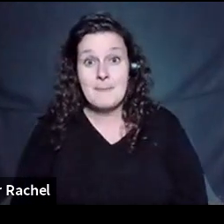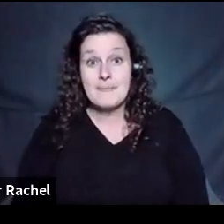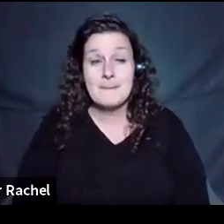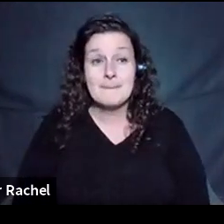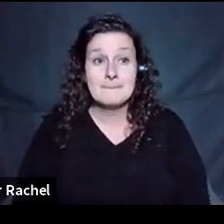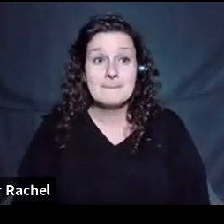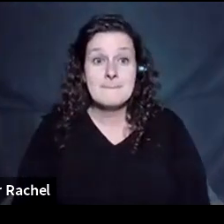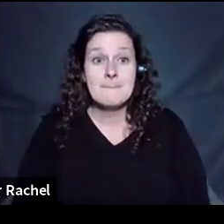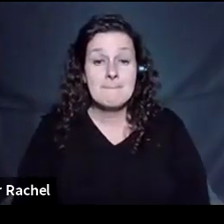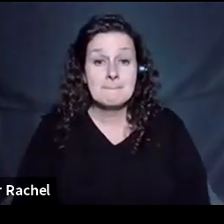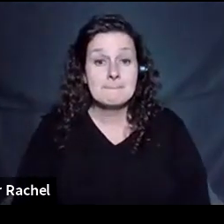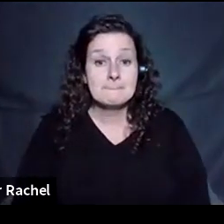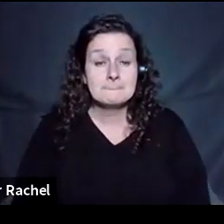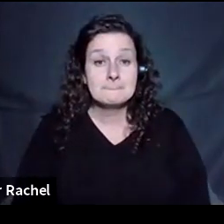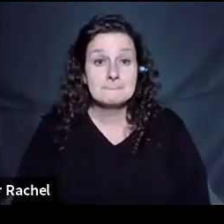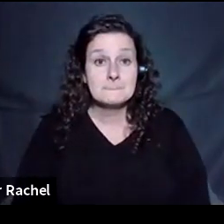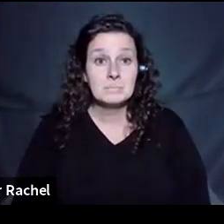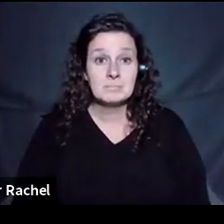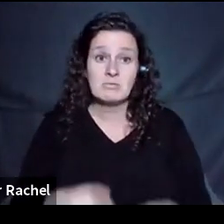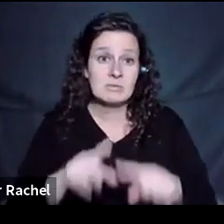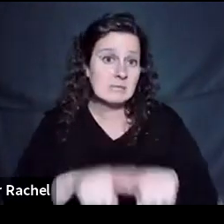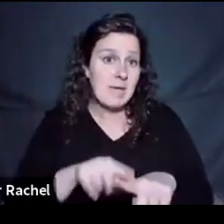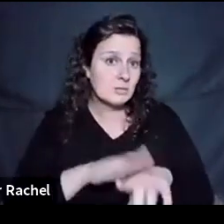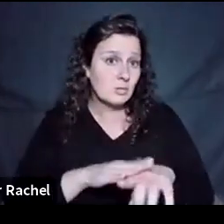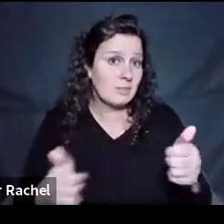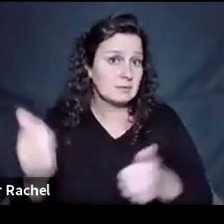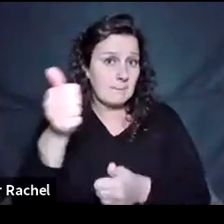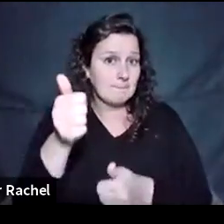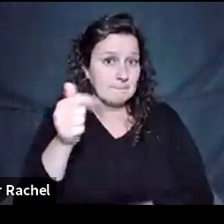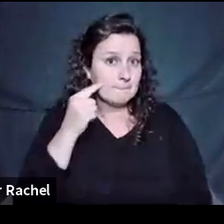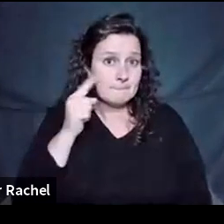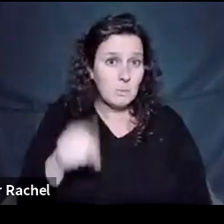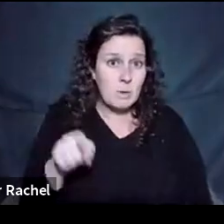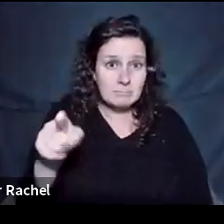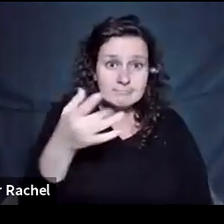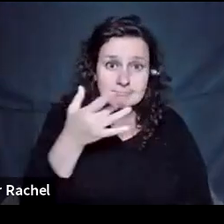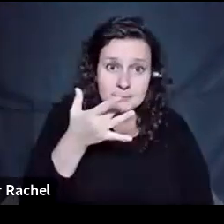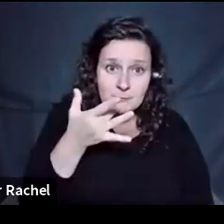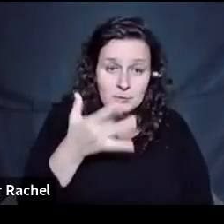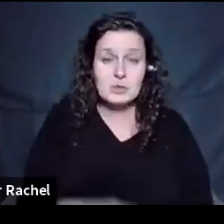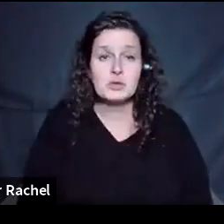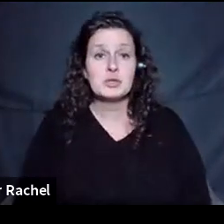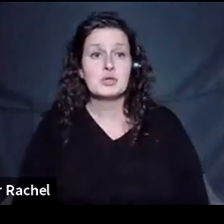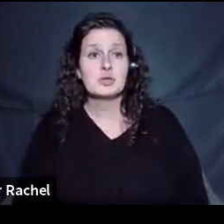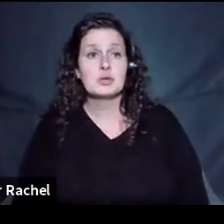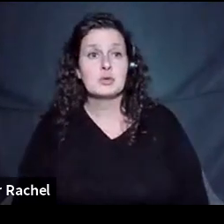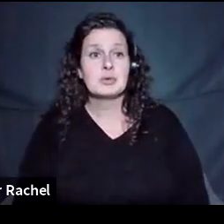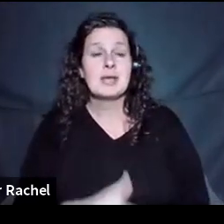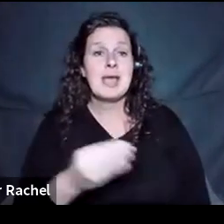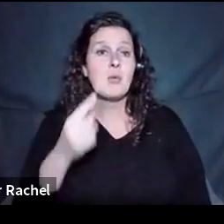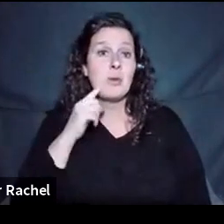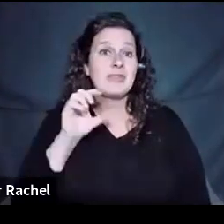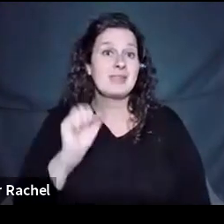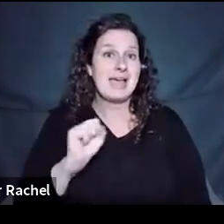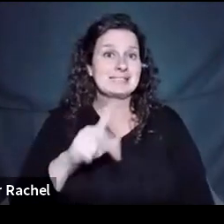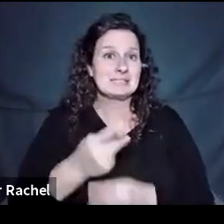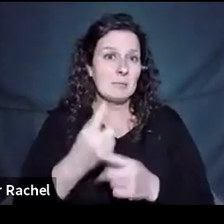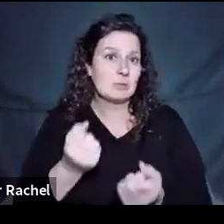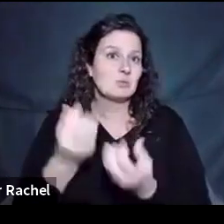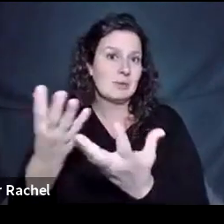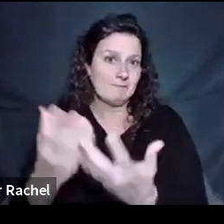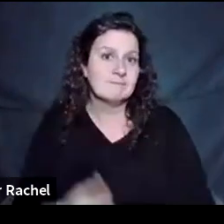Yeah, so you know, it depends on the dominant, what they want and what the S type wants to give.